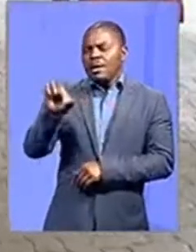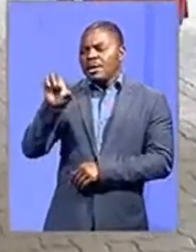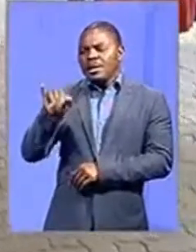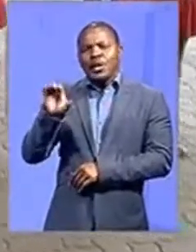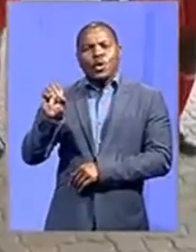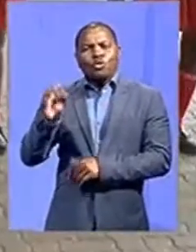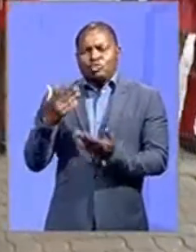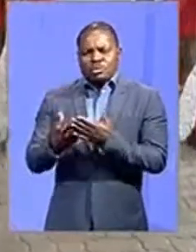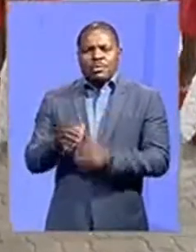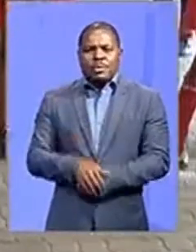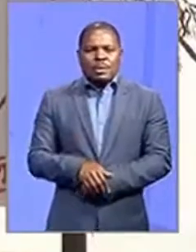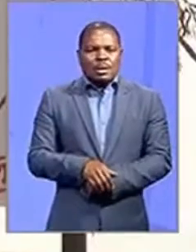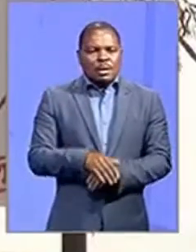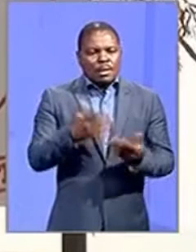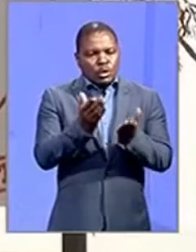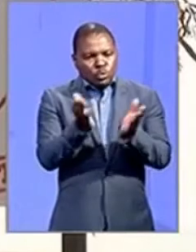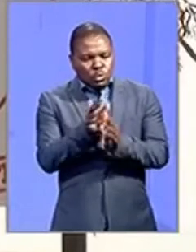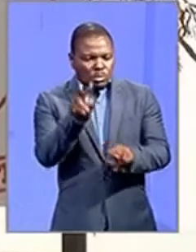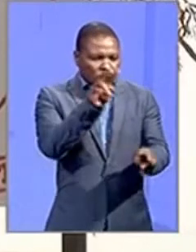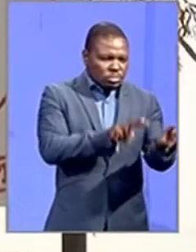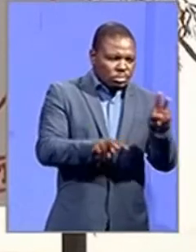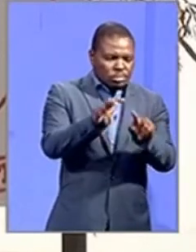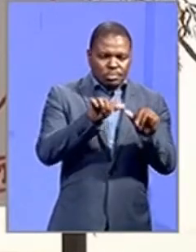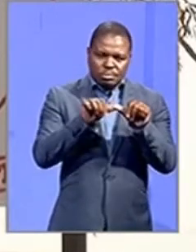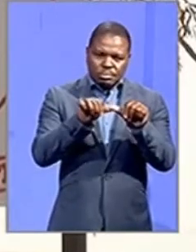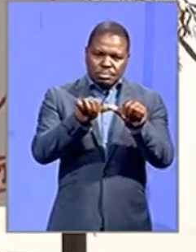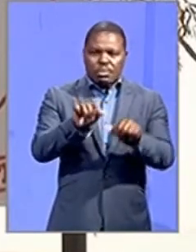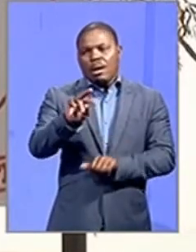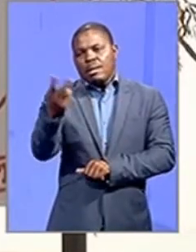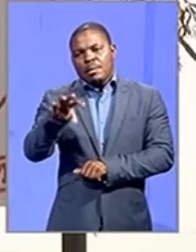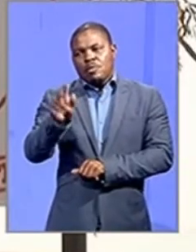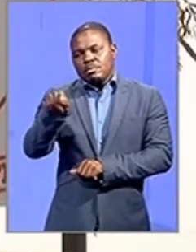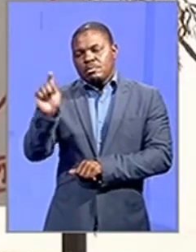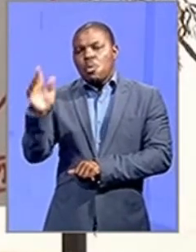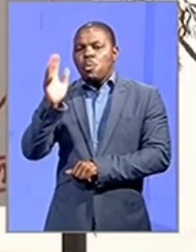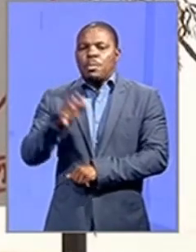letsholo la go tlhatlhobiwa ga maemo kwa dikolong go tla tswelediwa kwa diporofenseng tse dingwe.